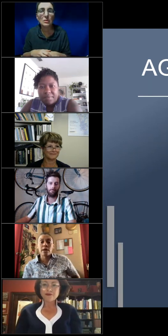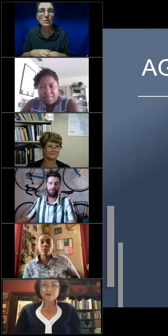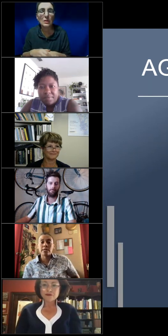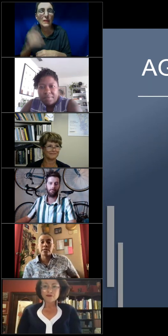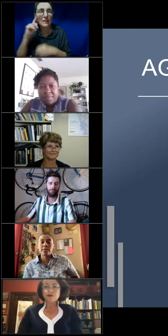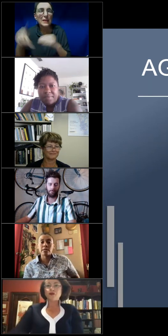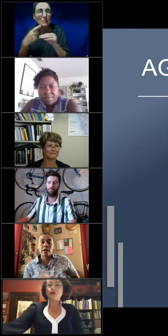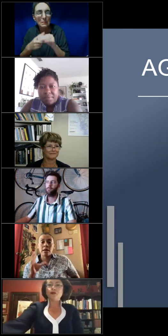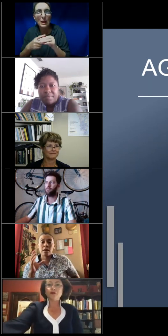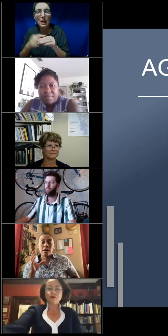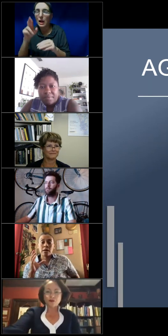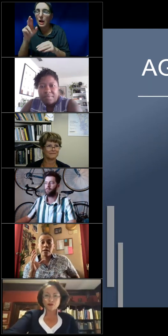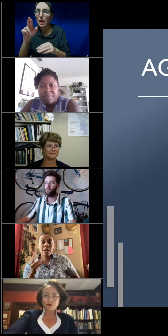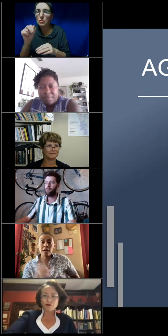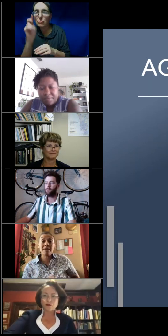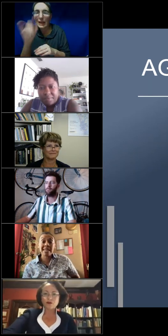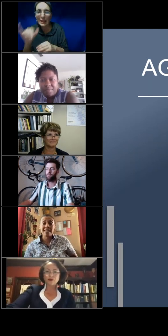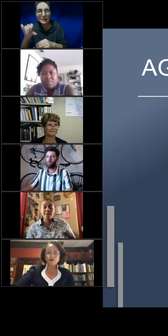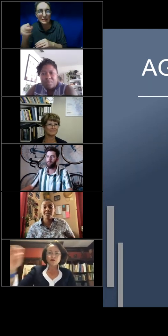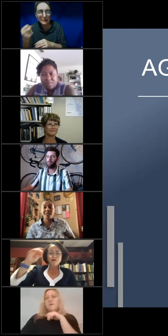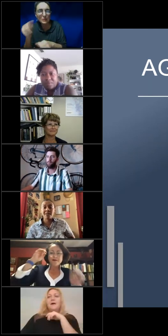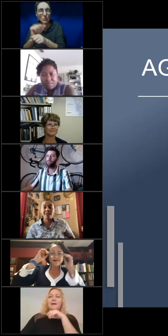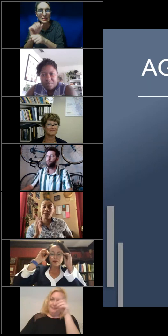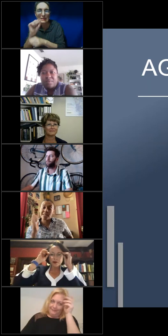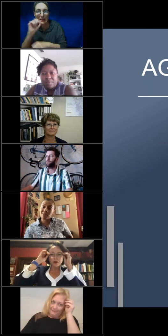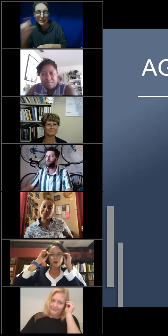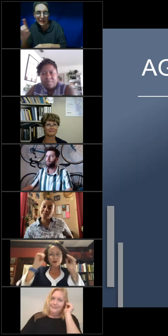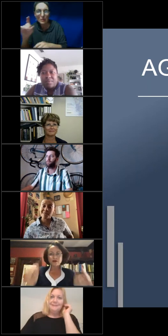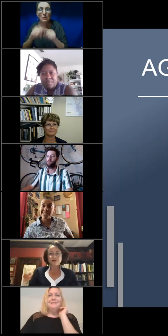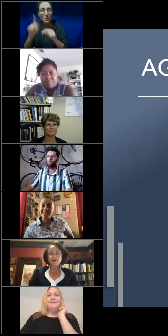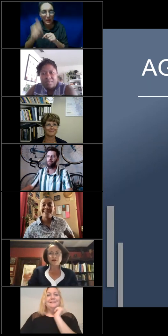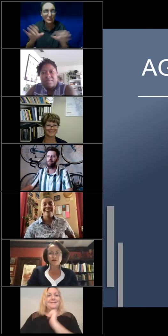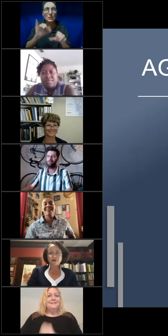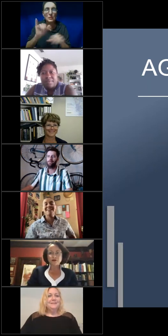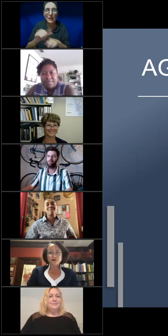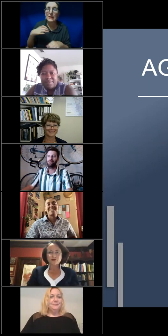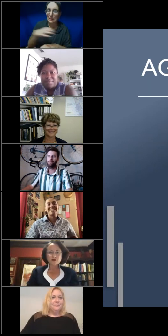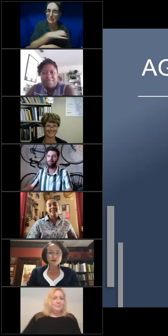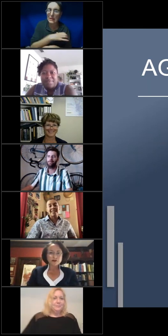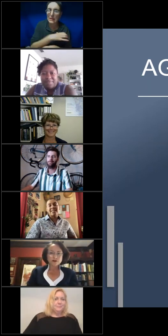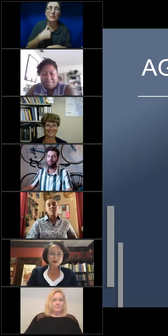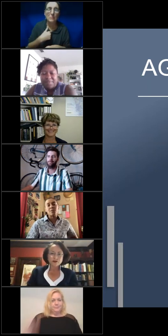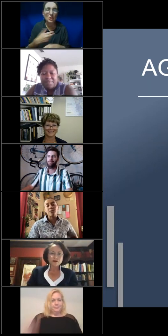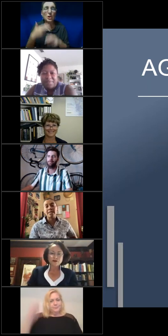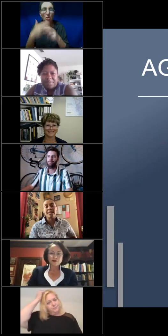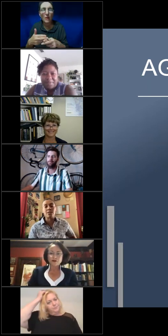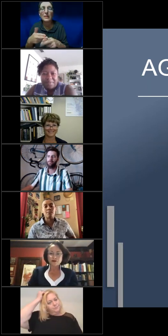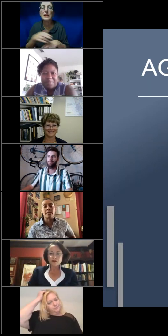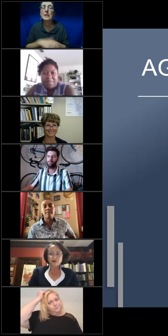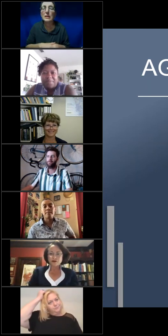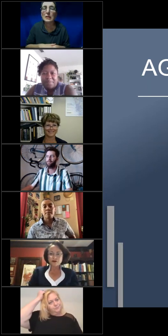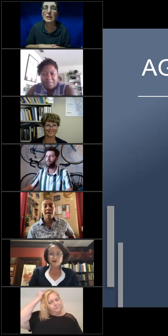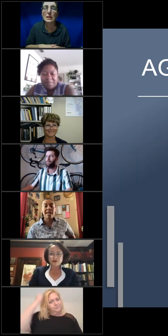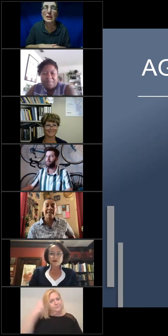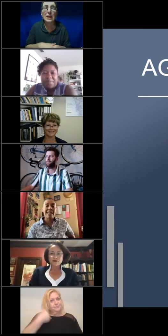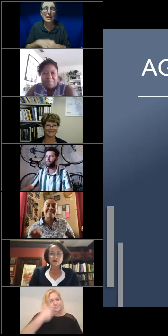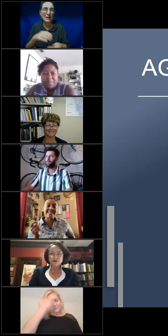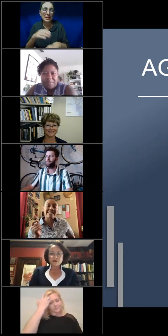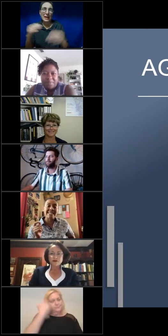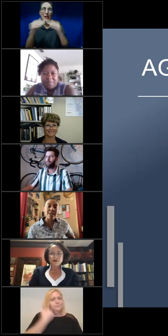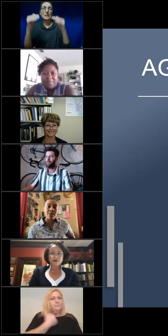to do that with this committee, and I'm going to call it an equity leadership committee because that's what it really needs to be.